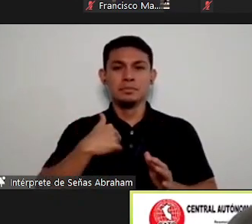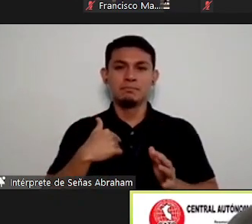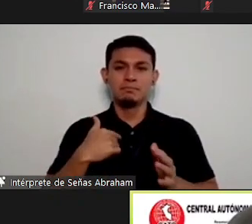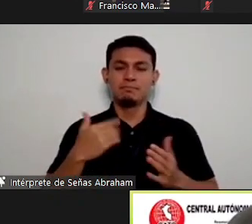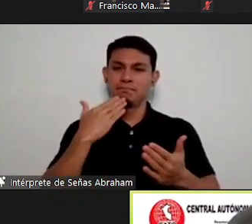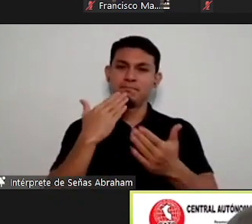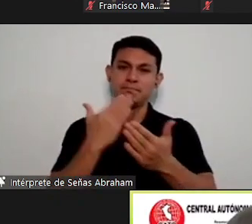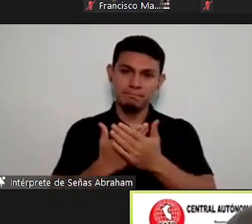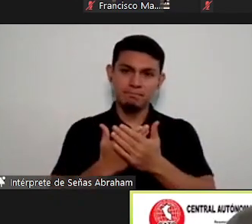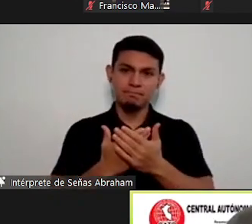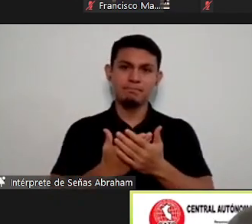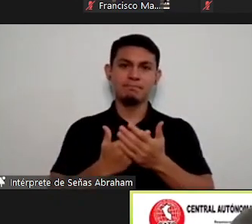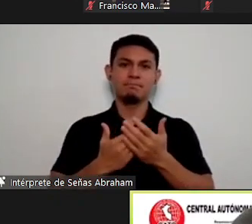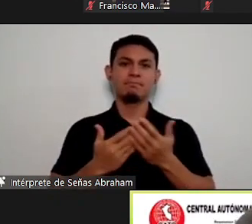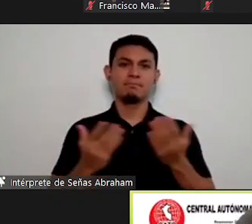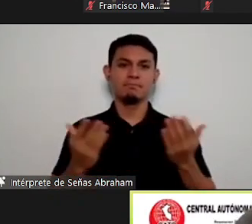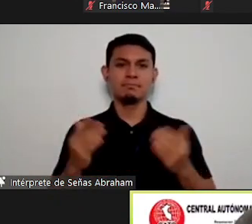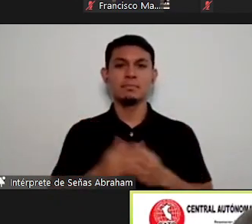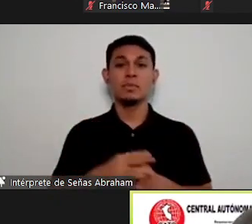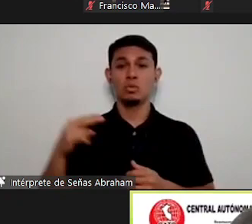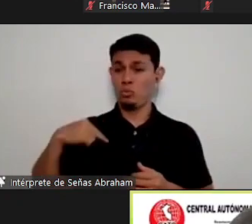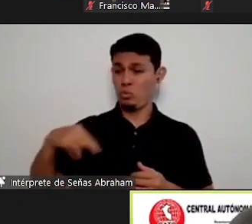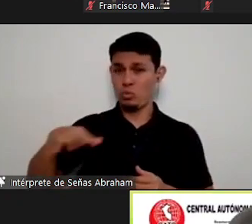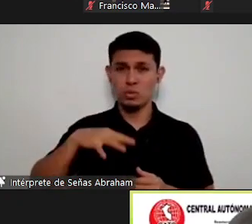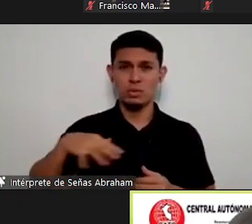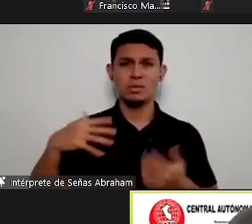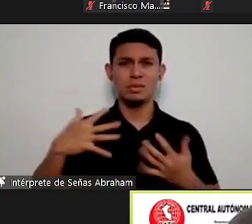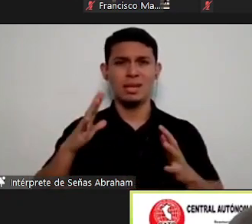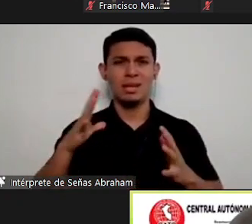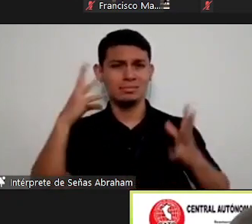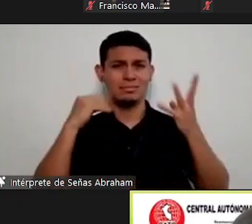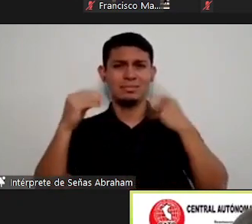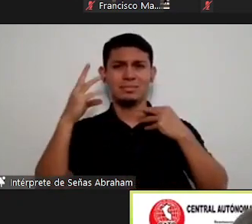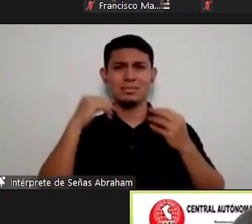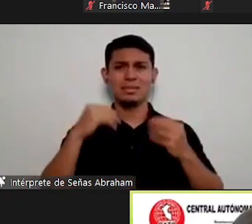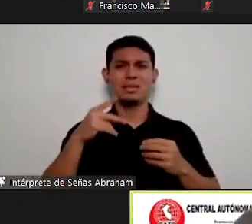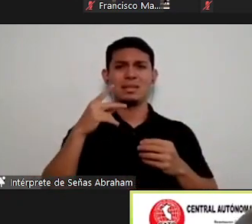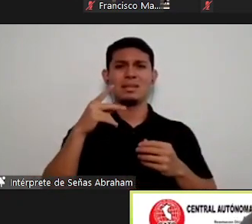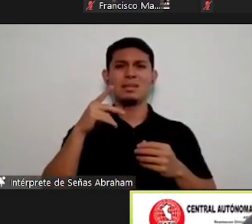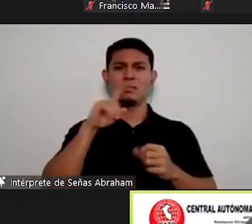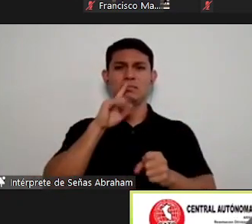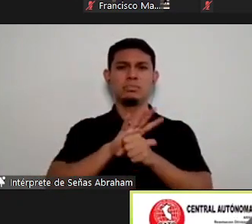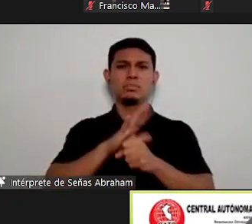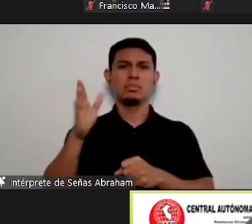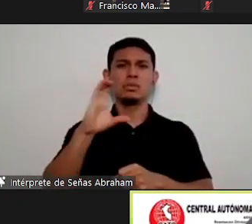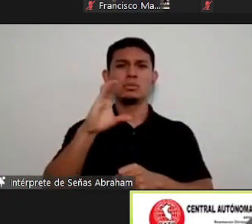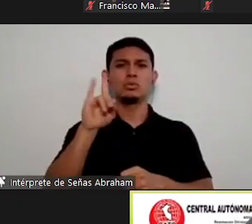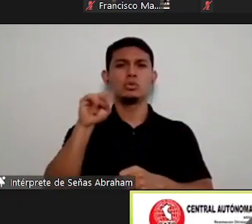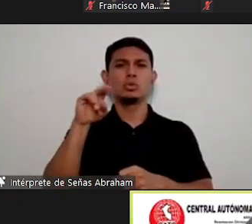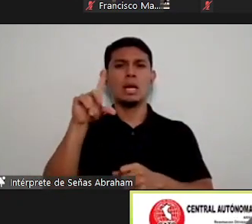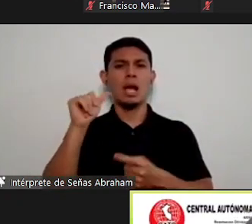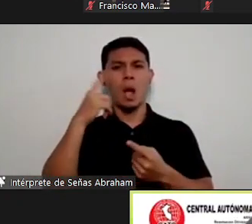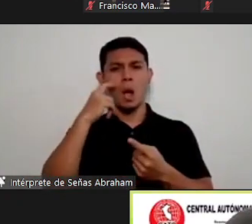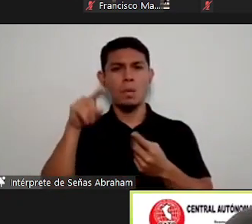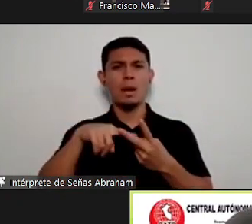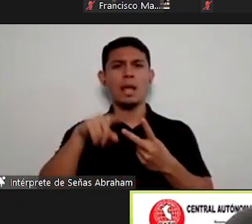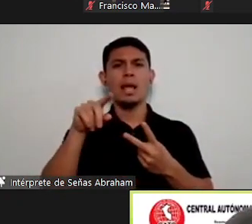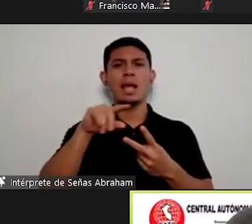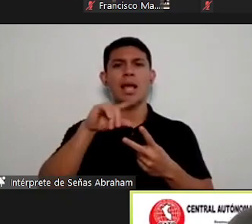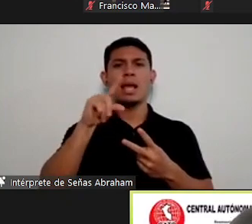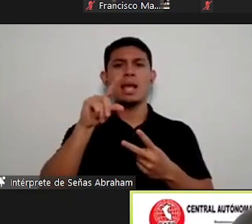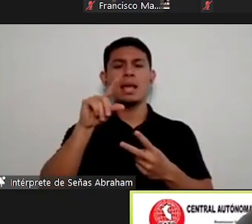i would also like to thank everyone we have lived through that commitment from mr chunga from miss